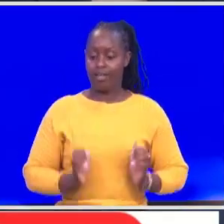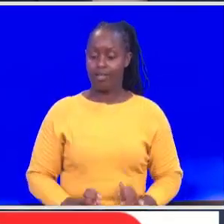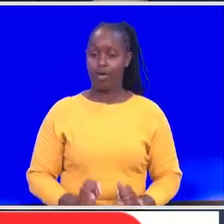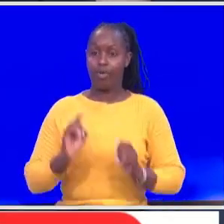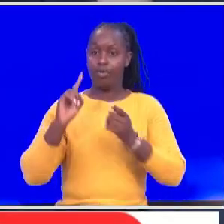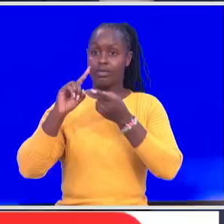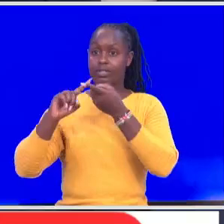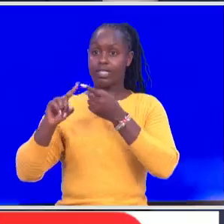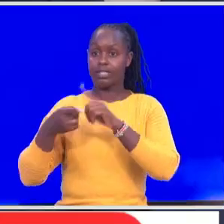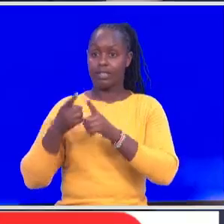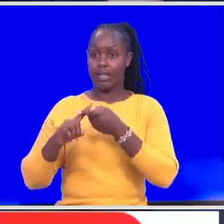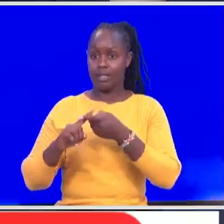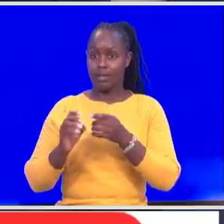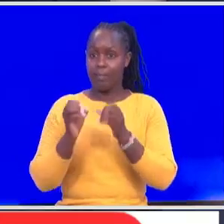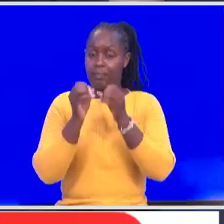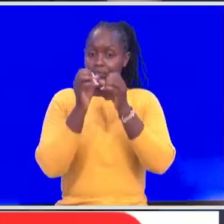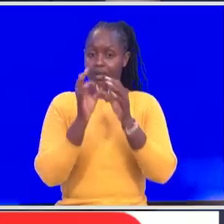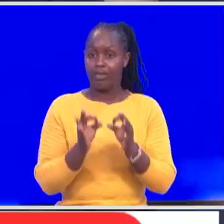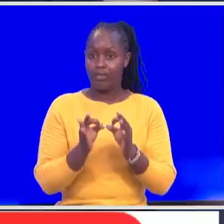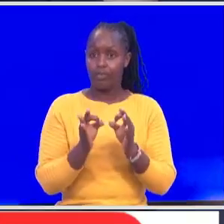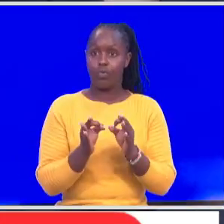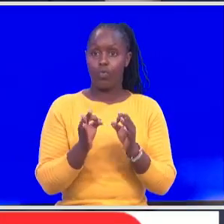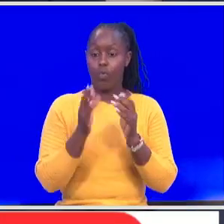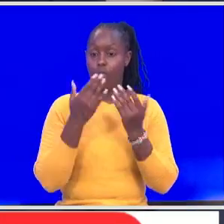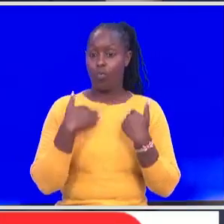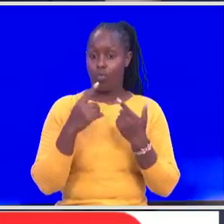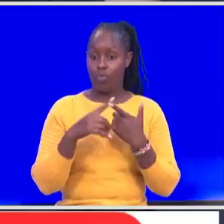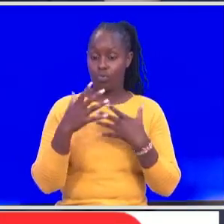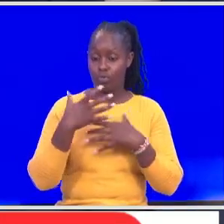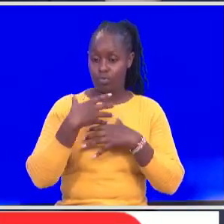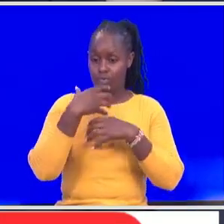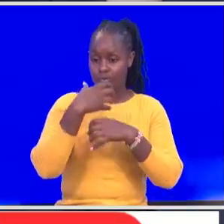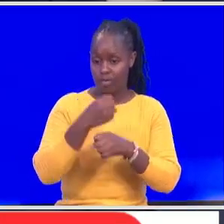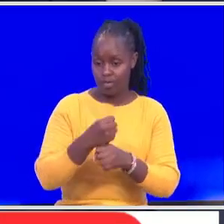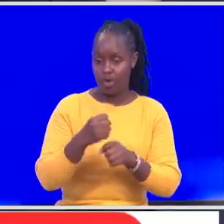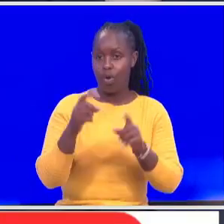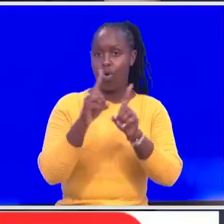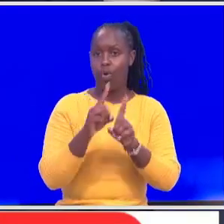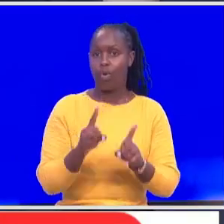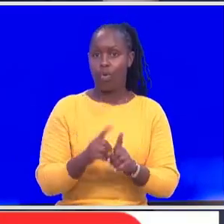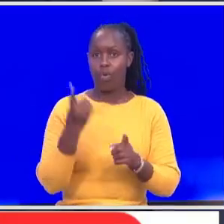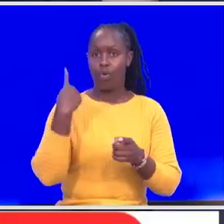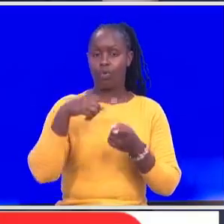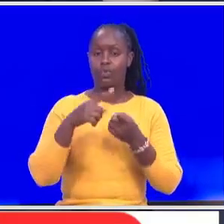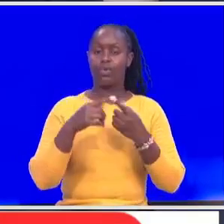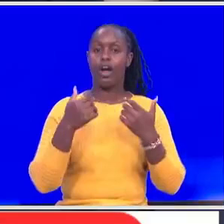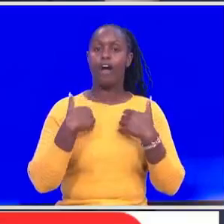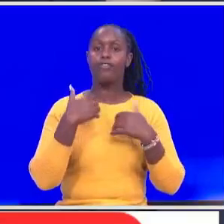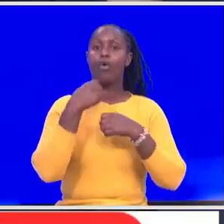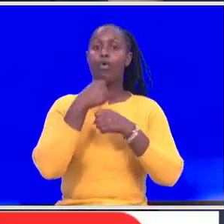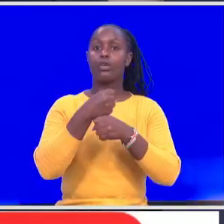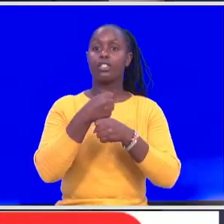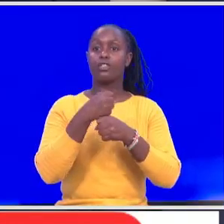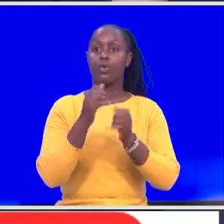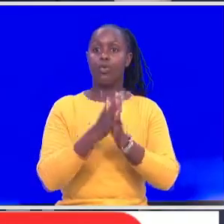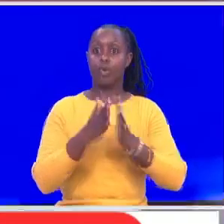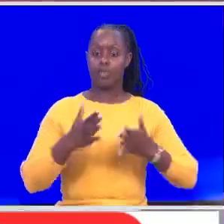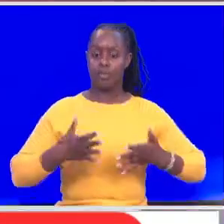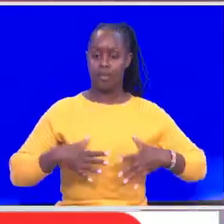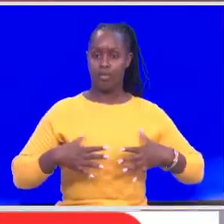are to keep the trust and confidence of the people that we serve